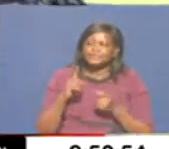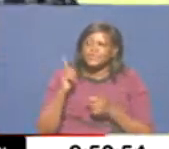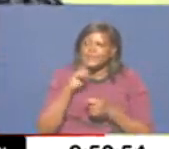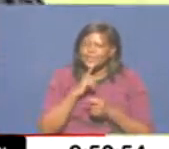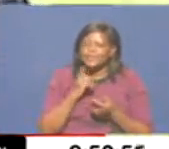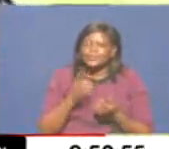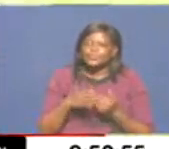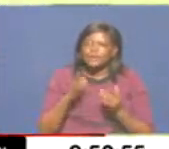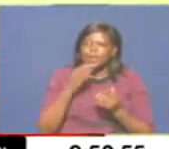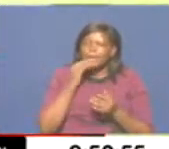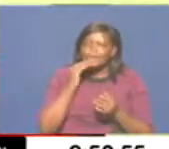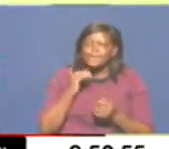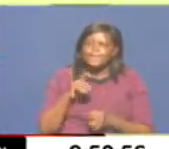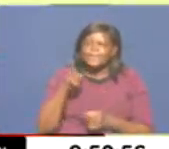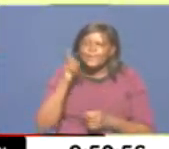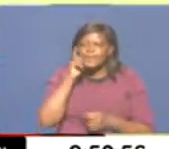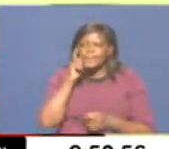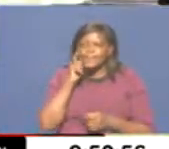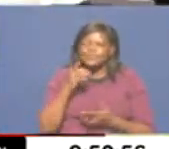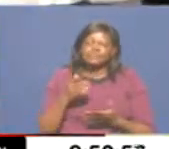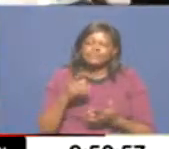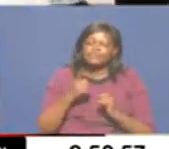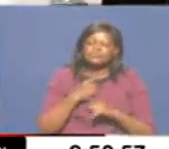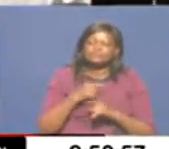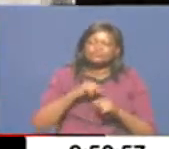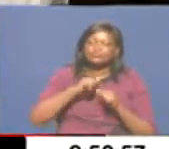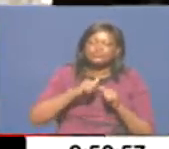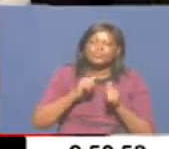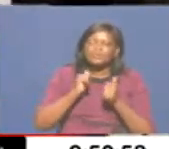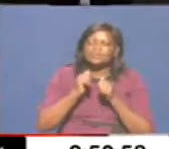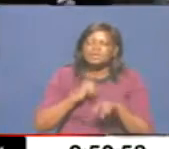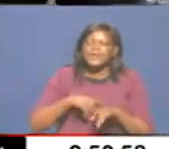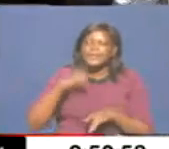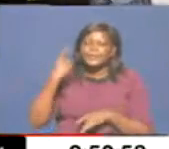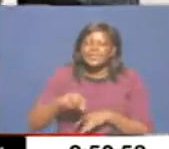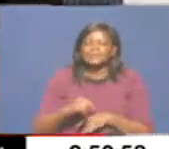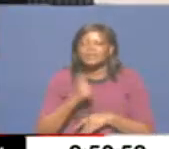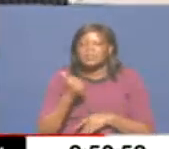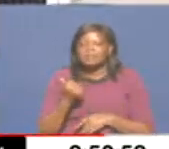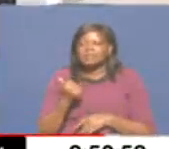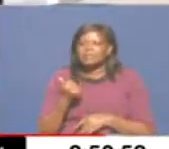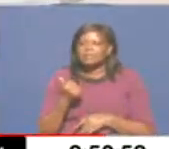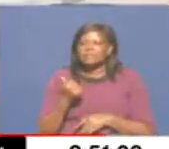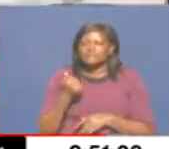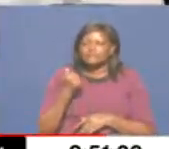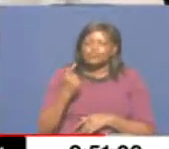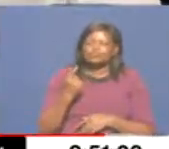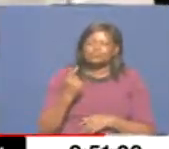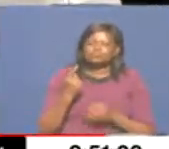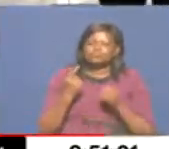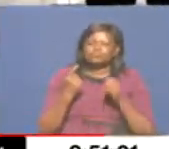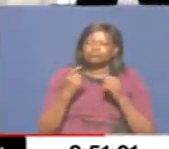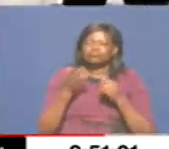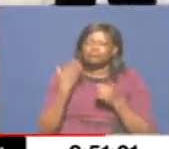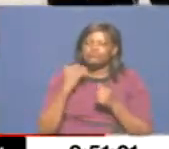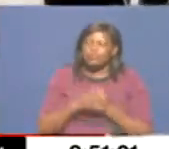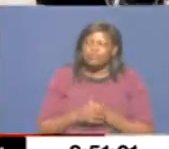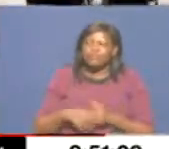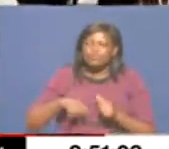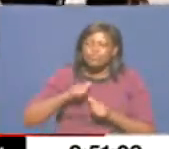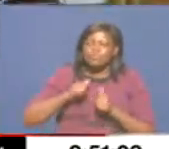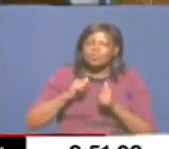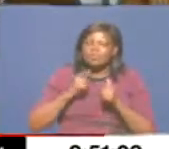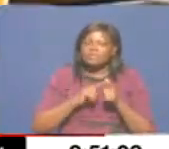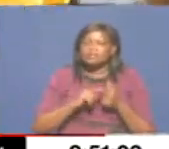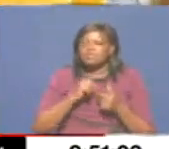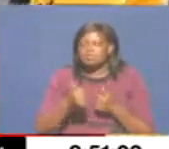FC advanced to the first round of the competition after beating AS Artasol of Djibouti 4-1 on aggregate in the preliminary round, while Zamalek were